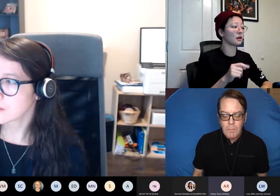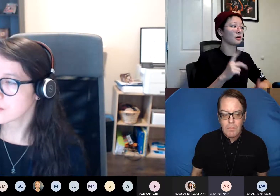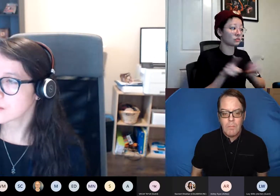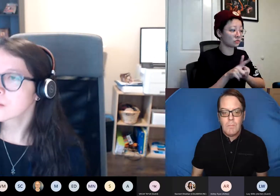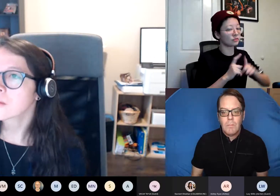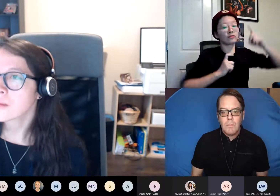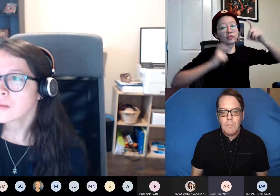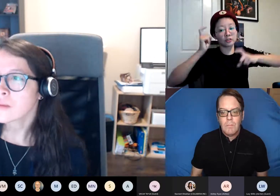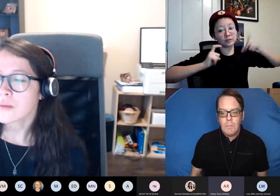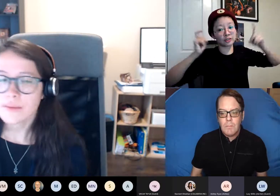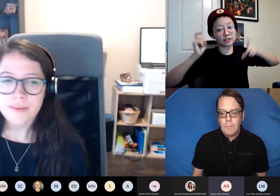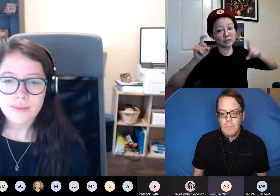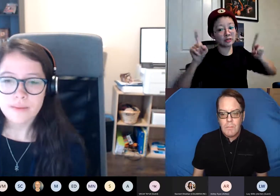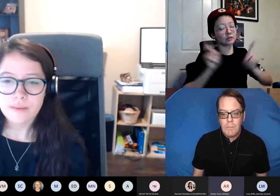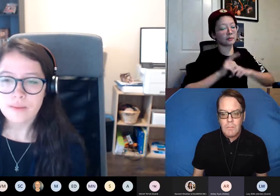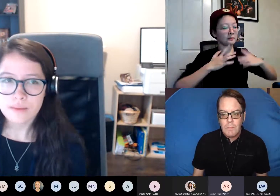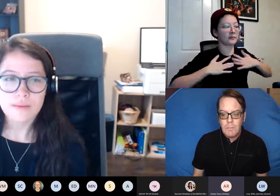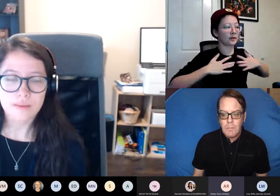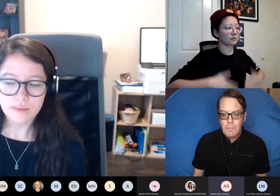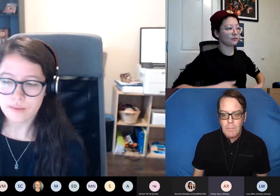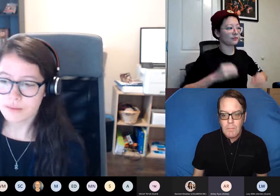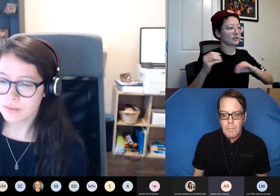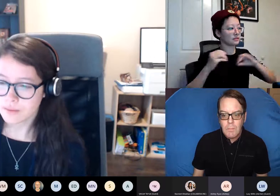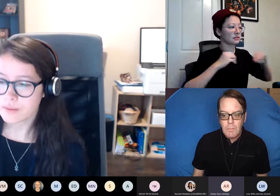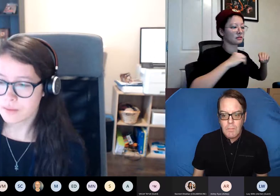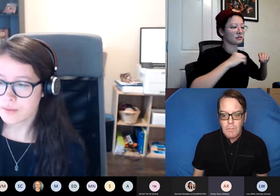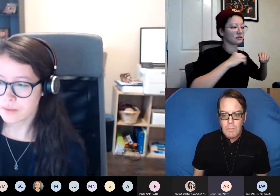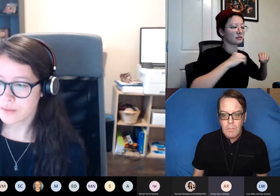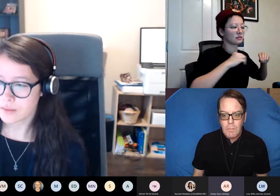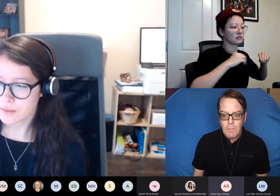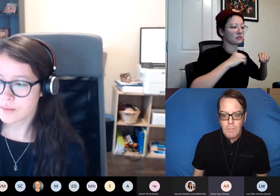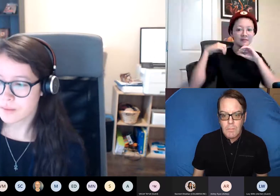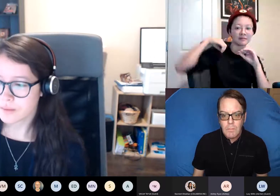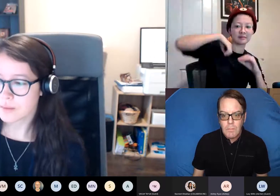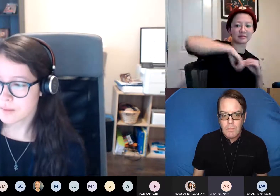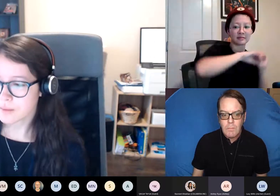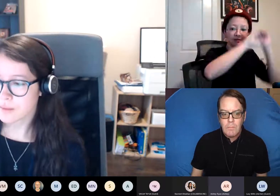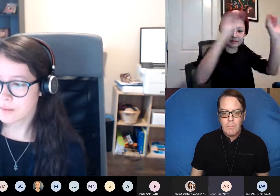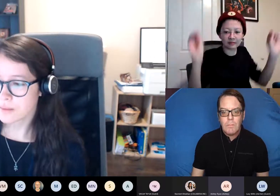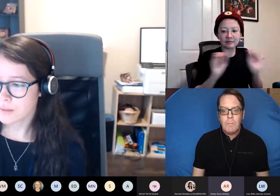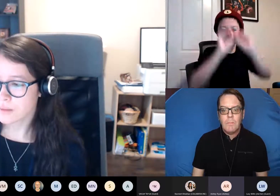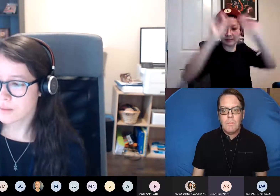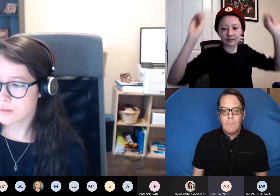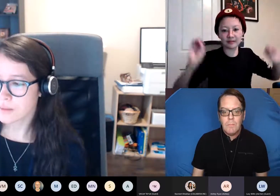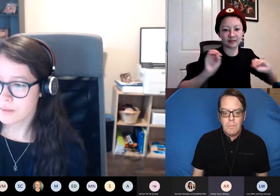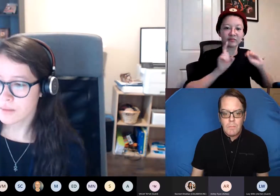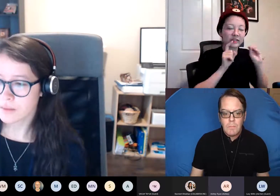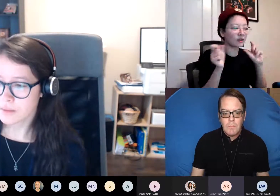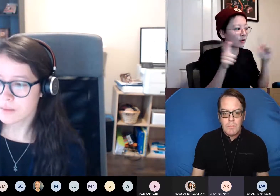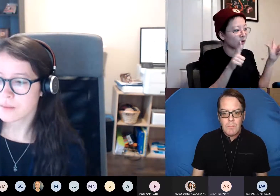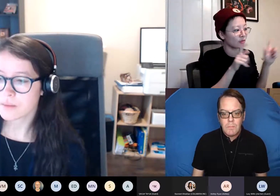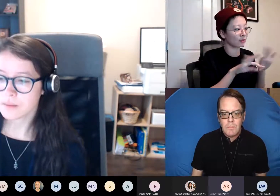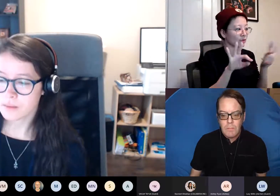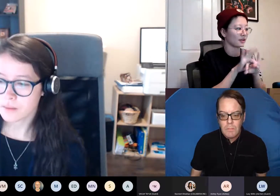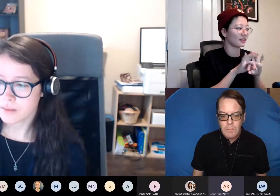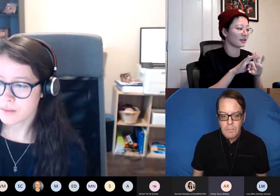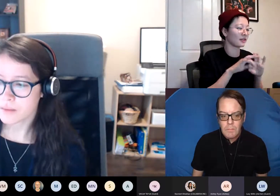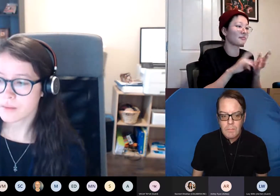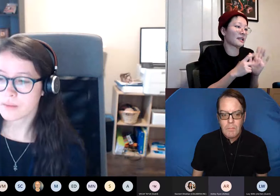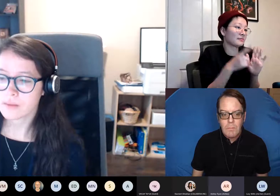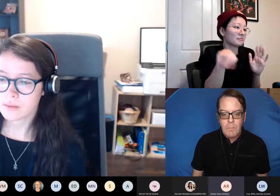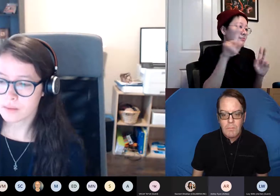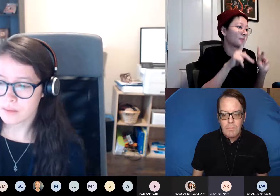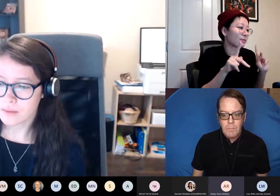technology, communication doesn't happen with the movement of hands alone. Sign language includes more parameters such